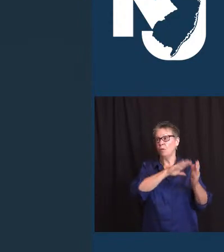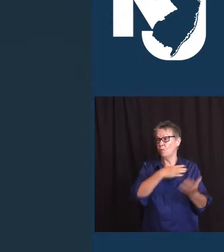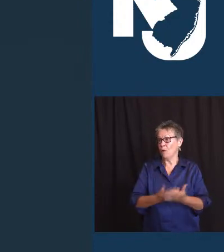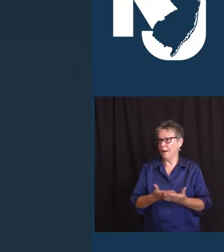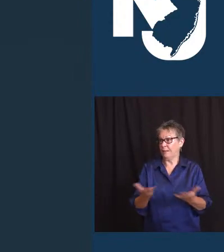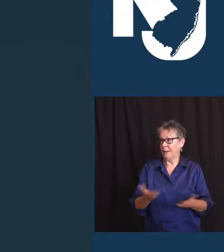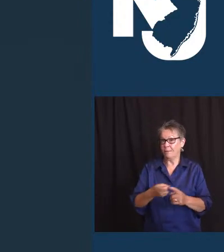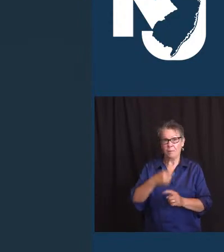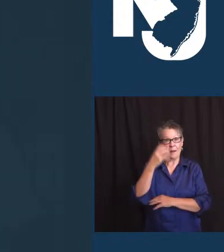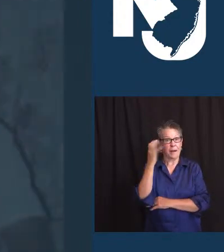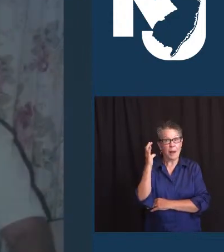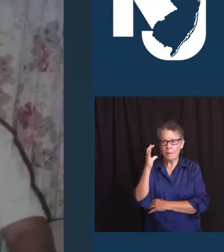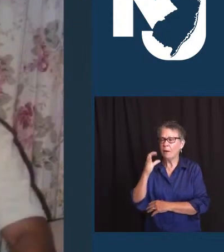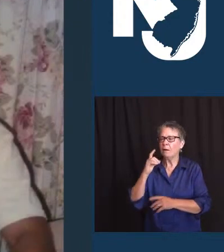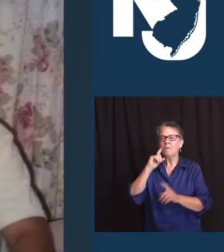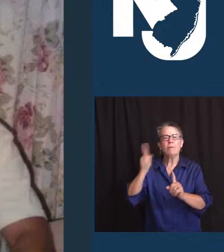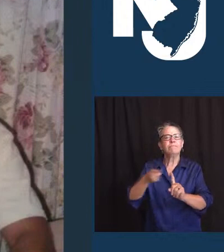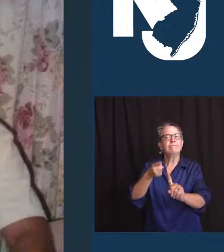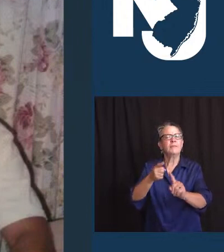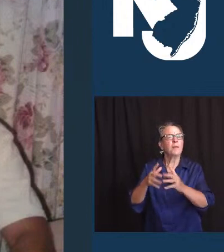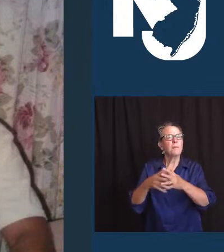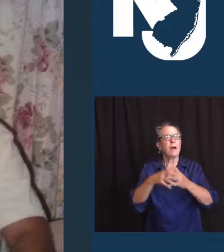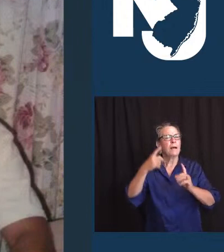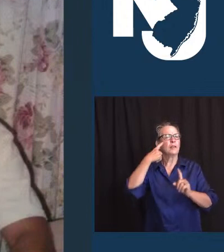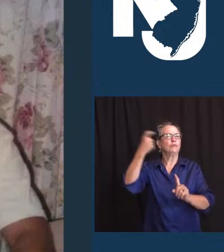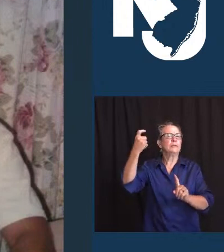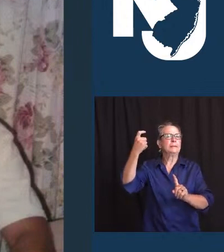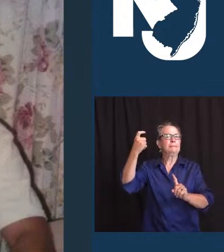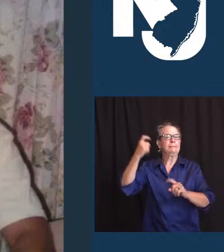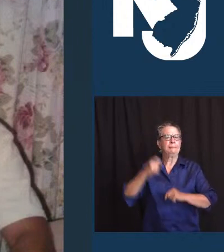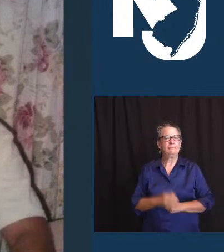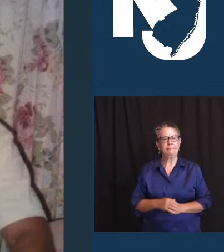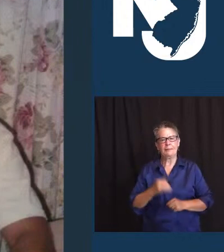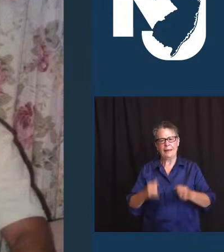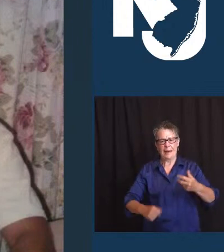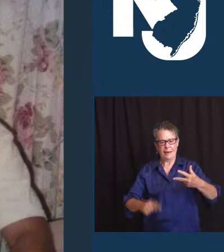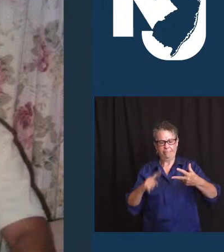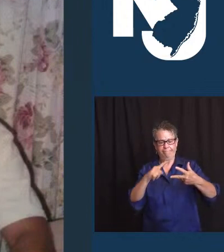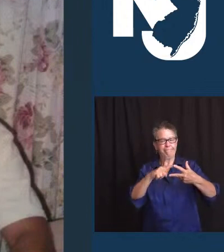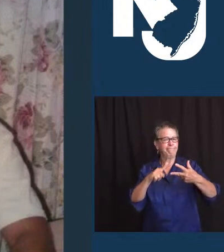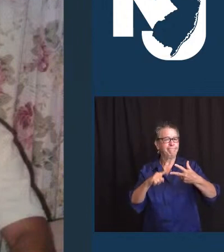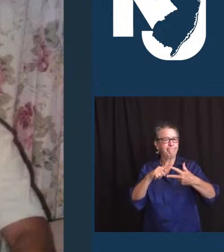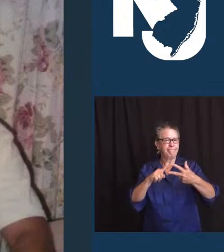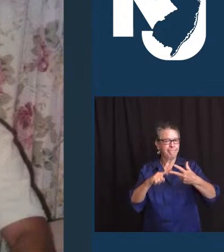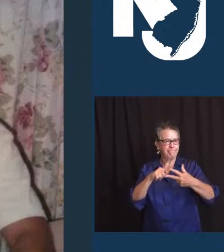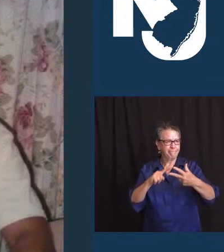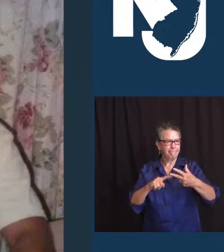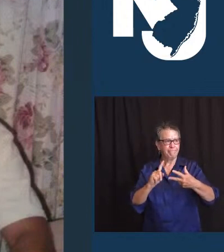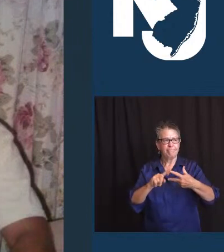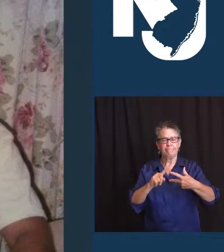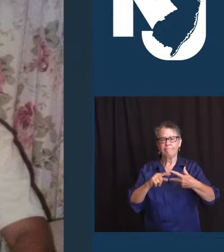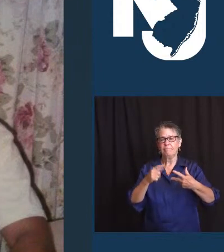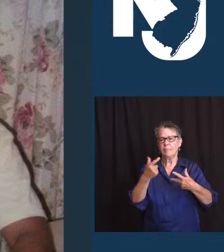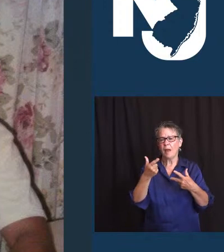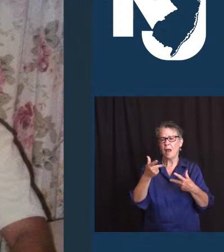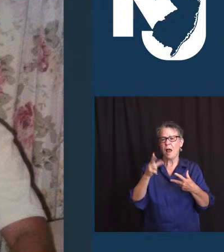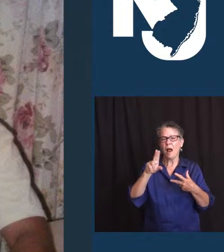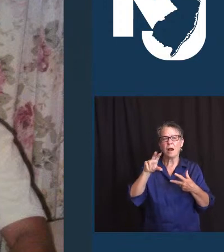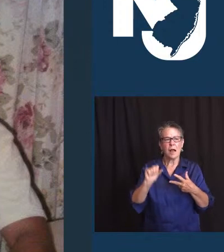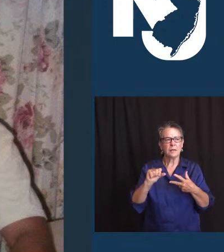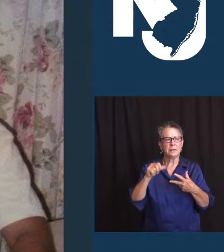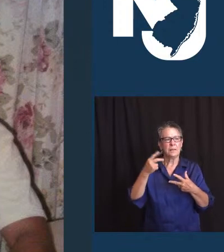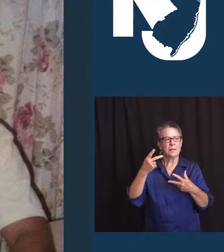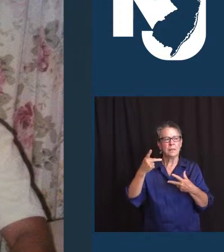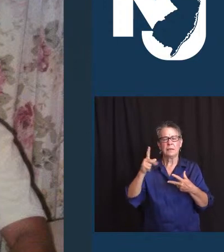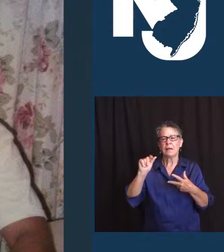his family he leaves behind. And today we also remember these 2 guys, Gus Karageorge on the left